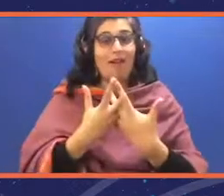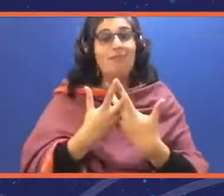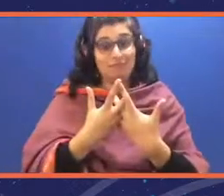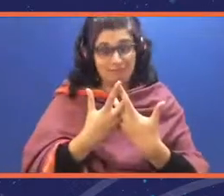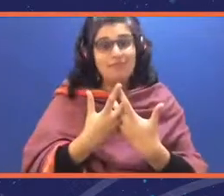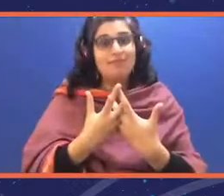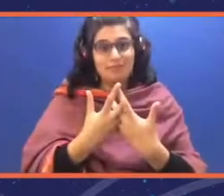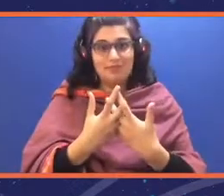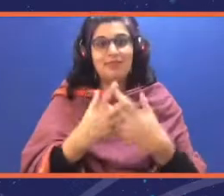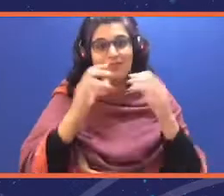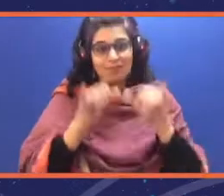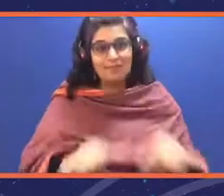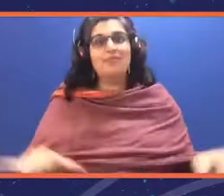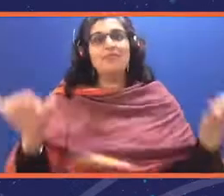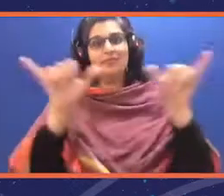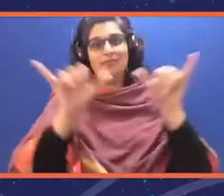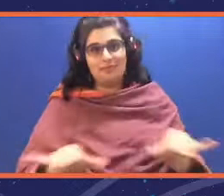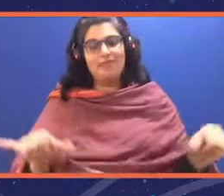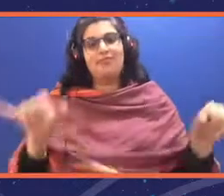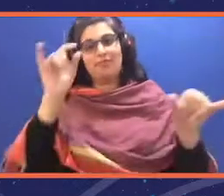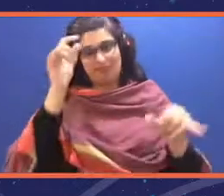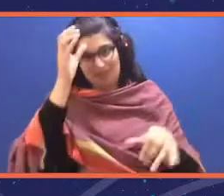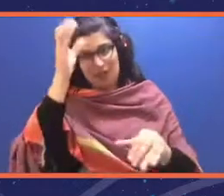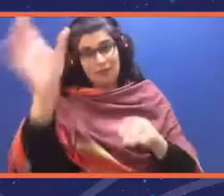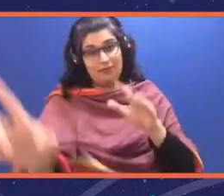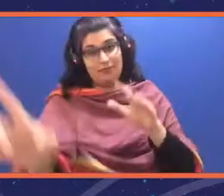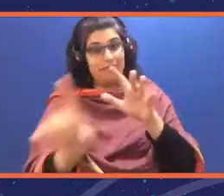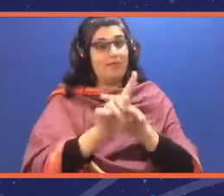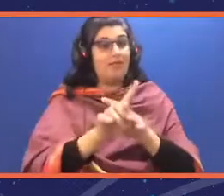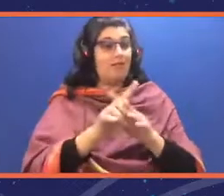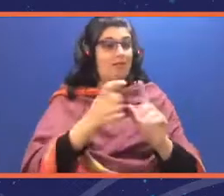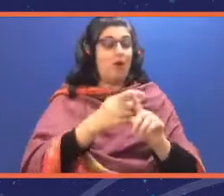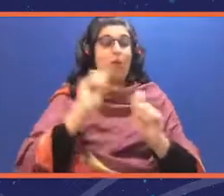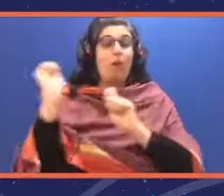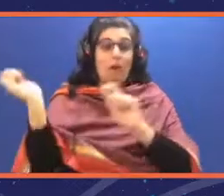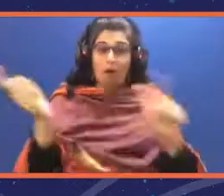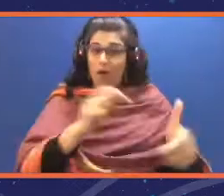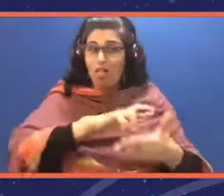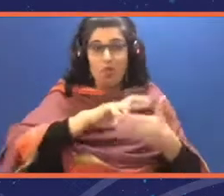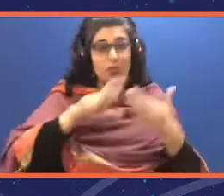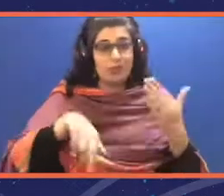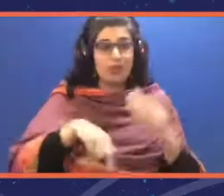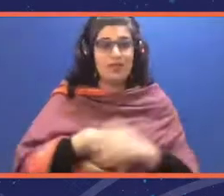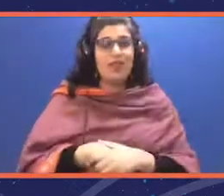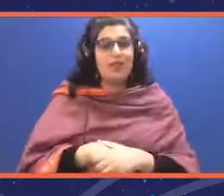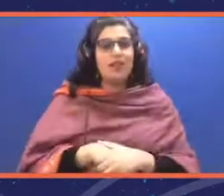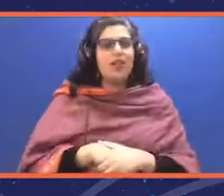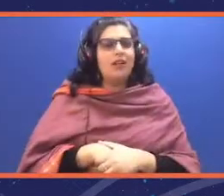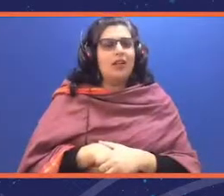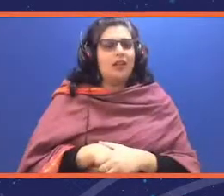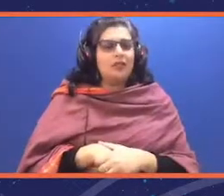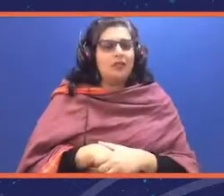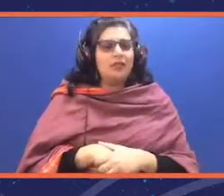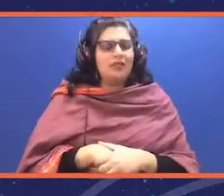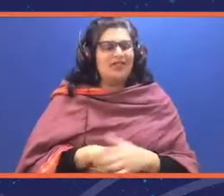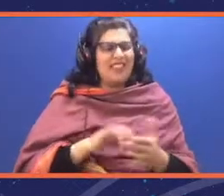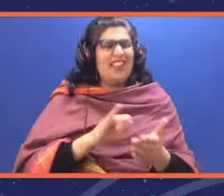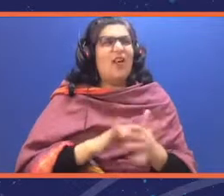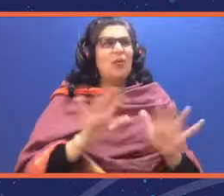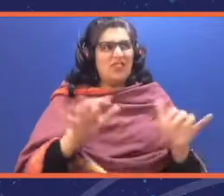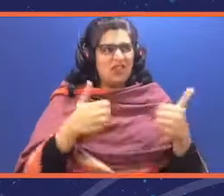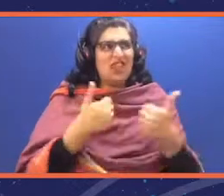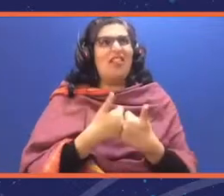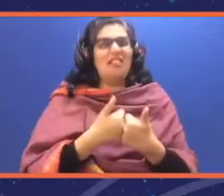common concepts that were brought up in everyone's responses, that was a challenge. And I had to figure out, how do